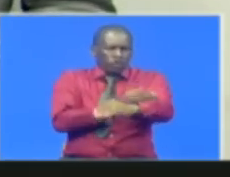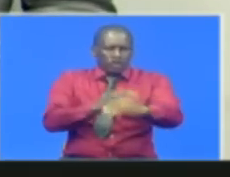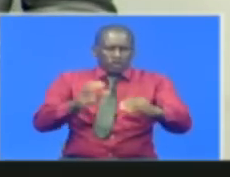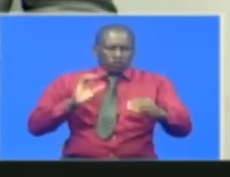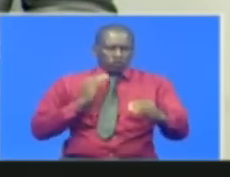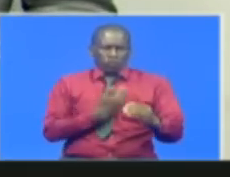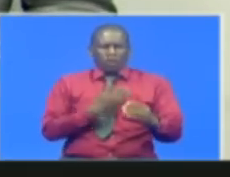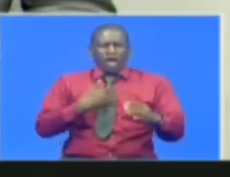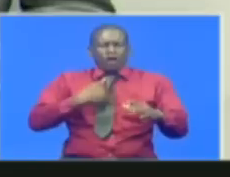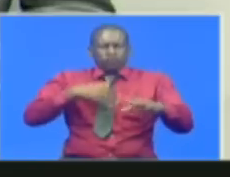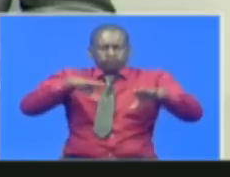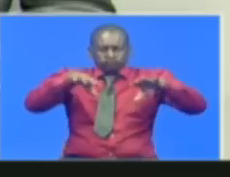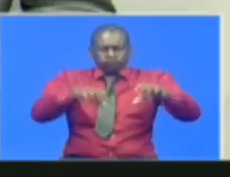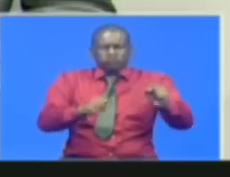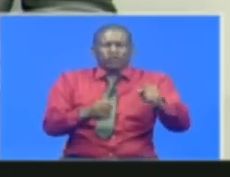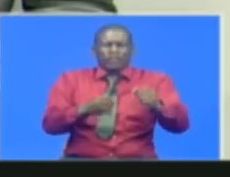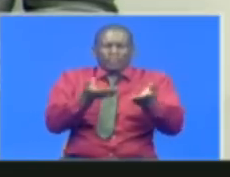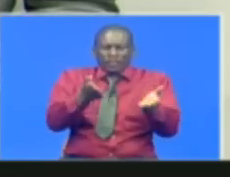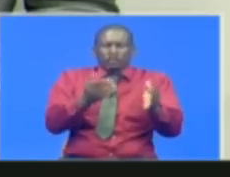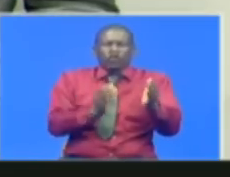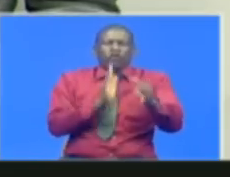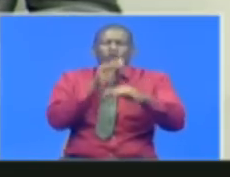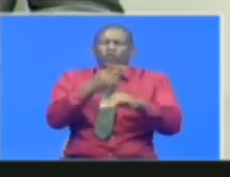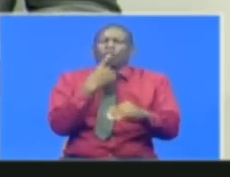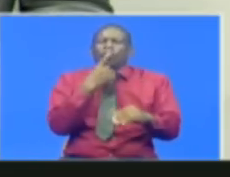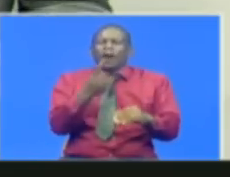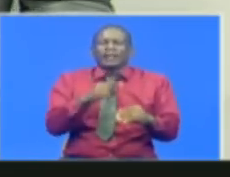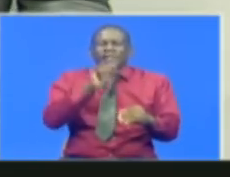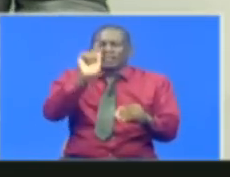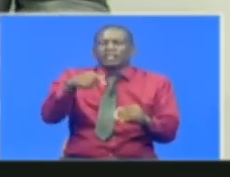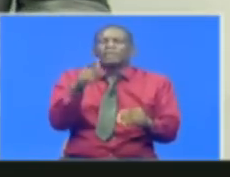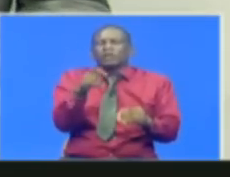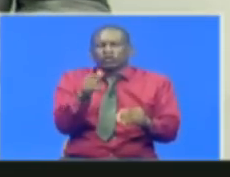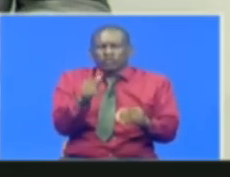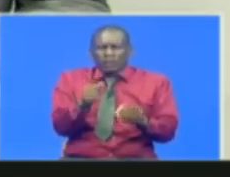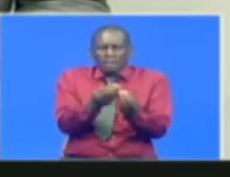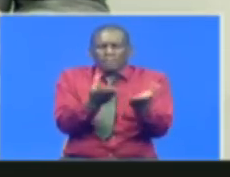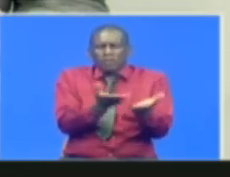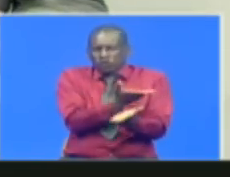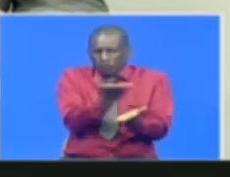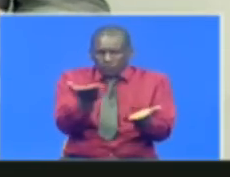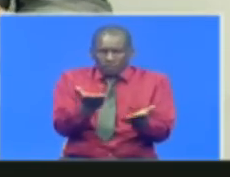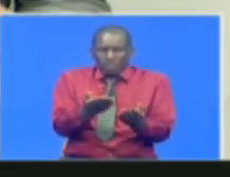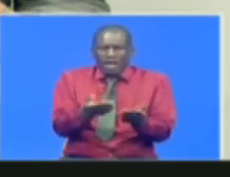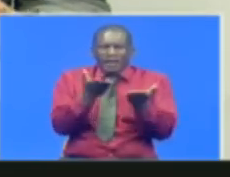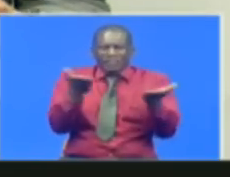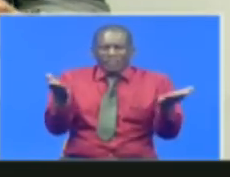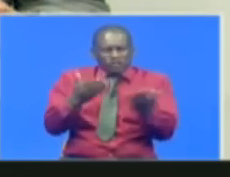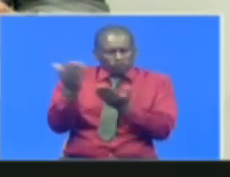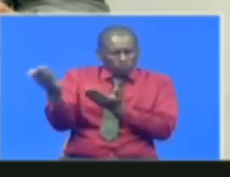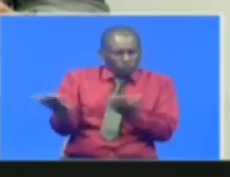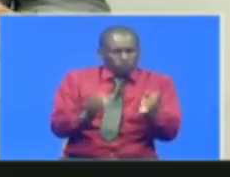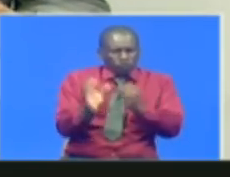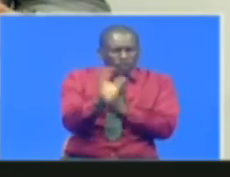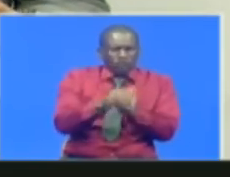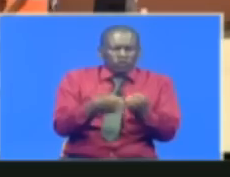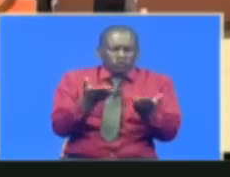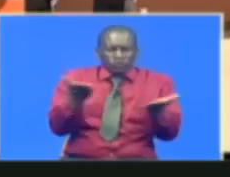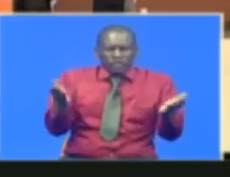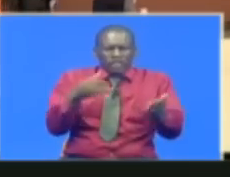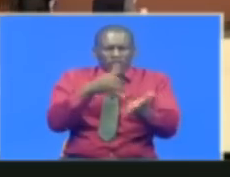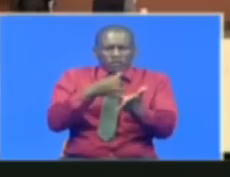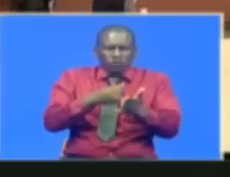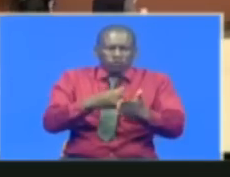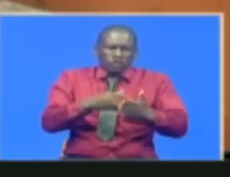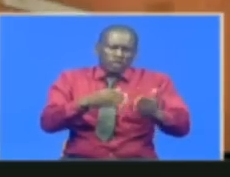over 100 million shillings, most of them being imports set to be distributed across the country. The goods include electrical